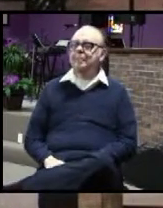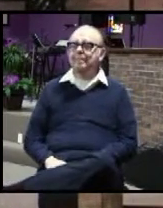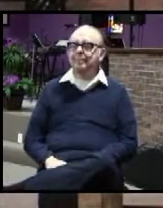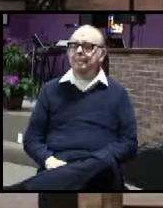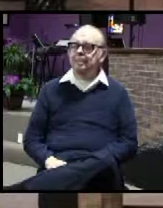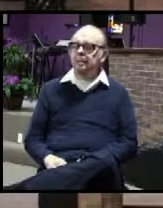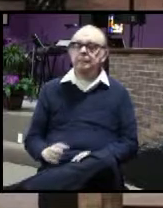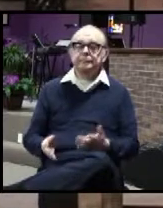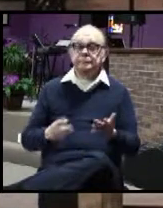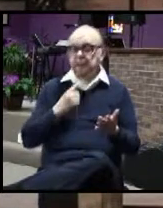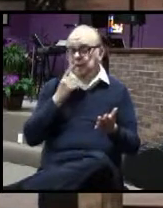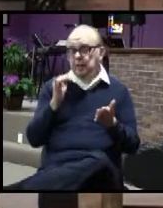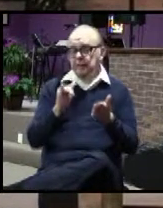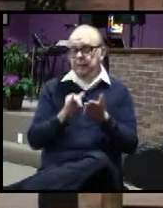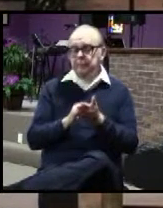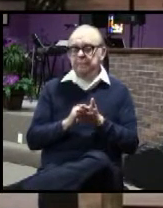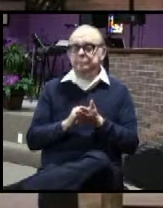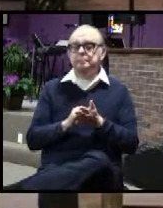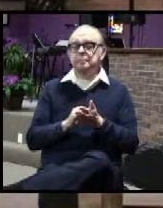May I say this to you?